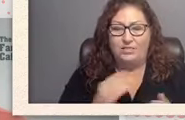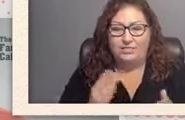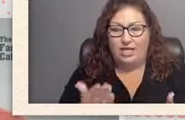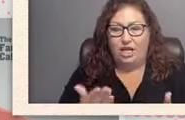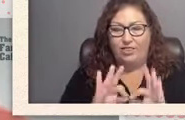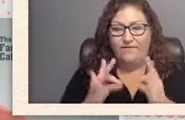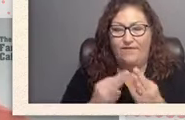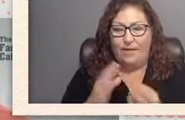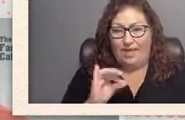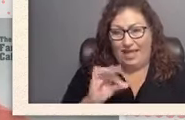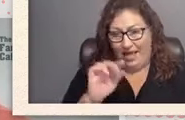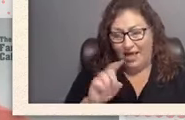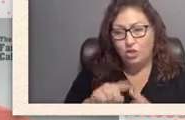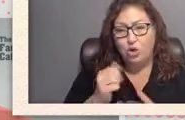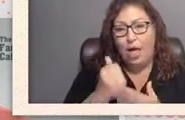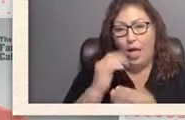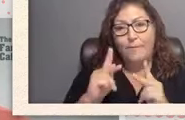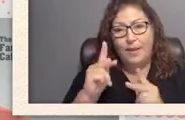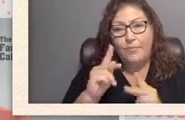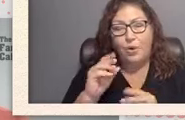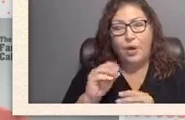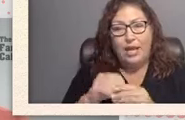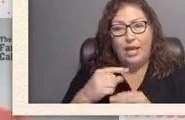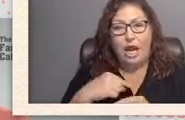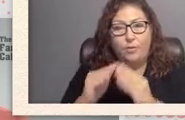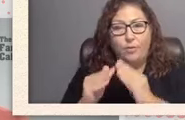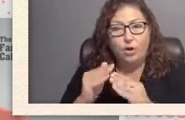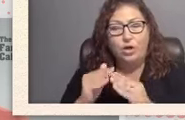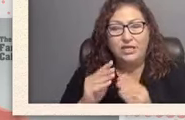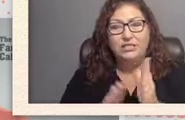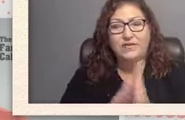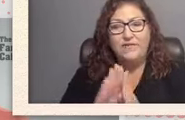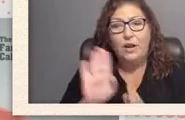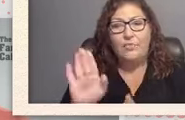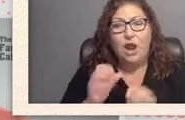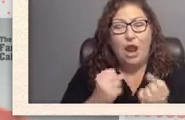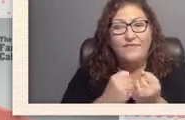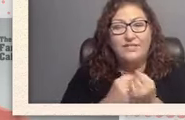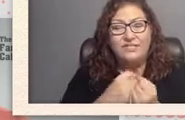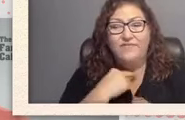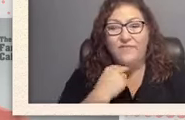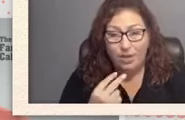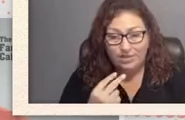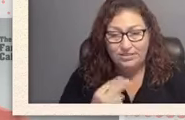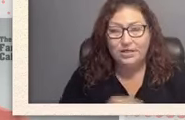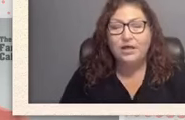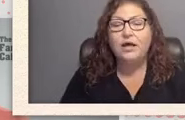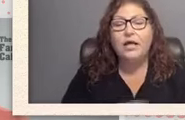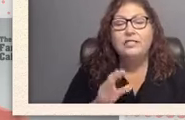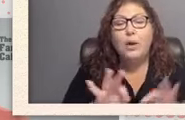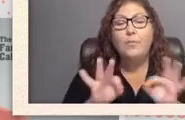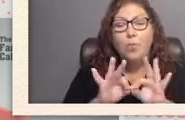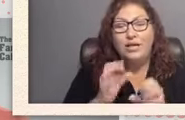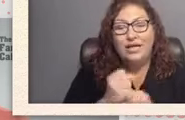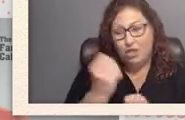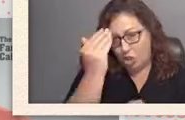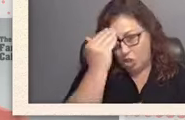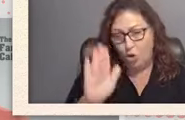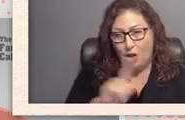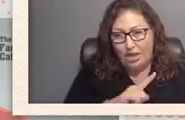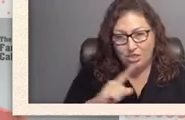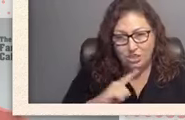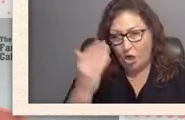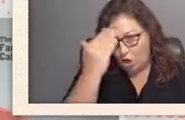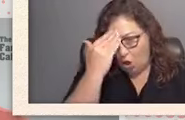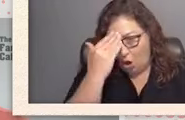to help people out there in our community develop their advocacy voice. And, you know, it's important to get to know your legislator and know what's going on in Tallahassee and